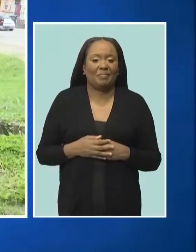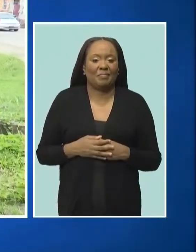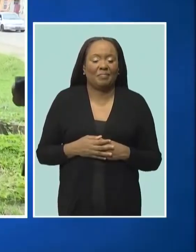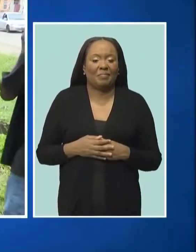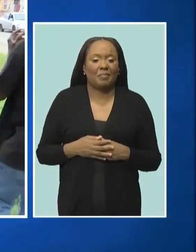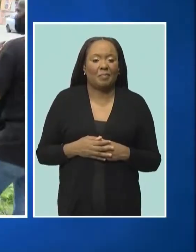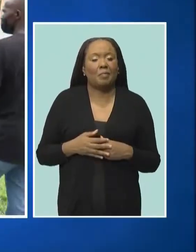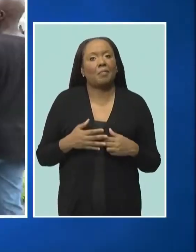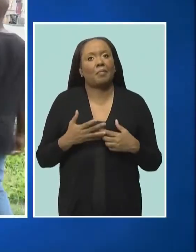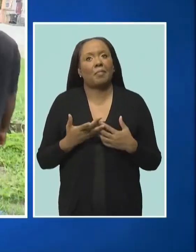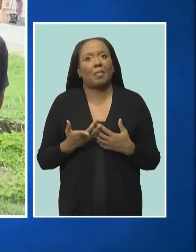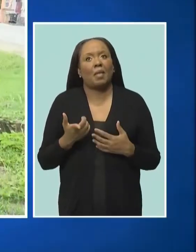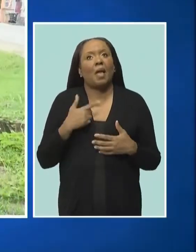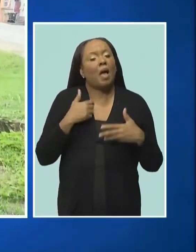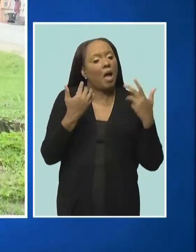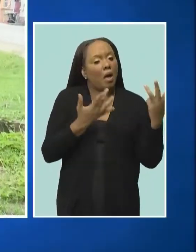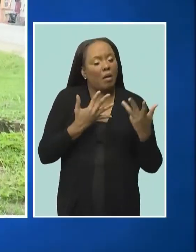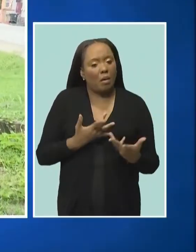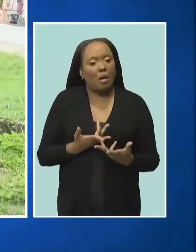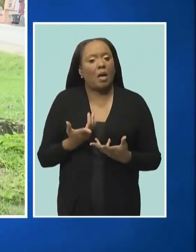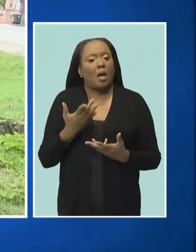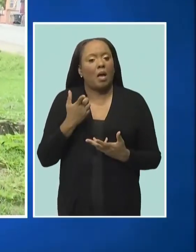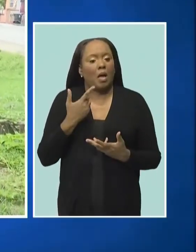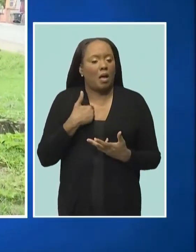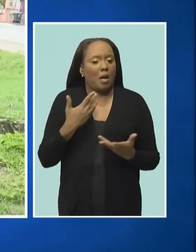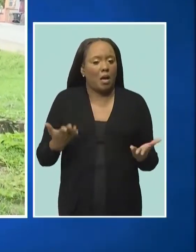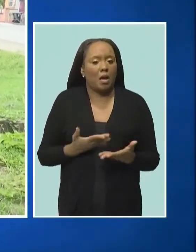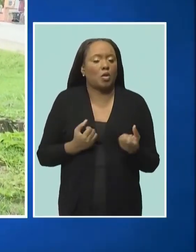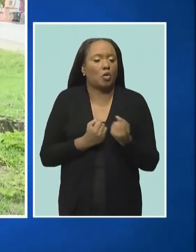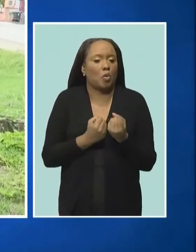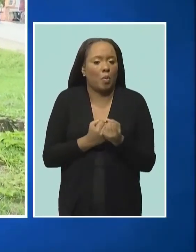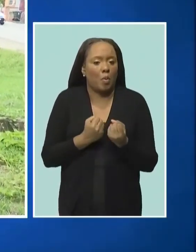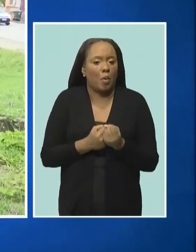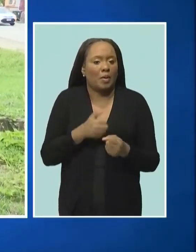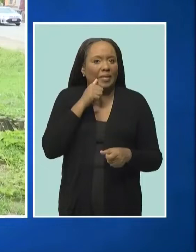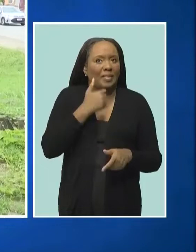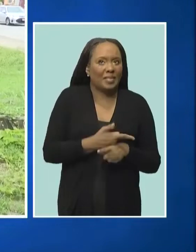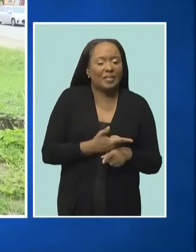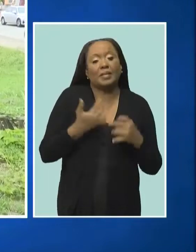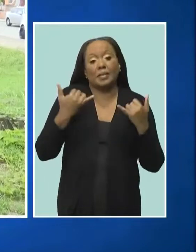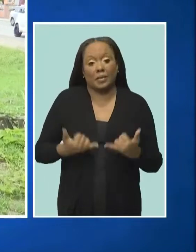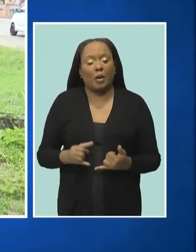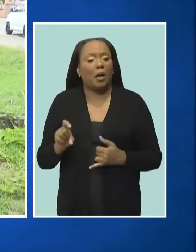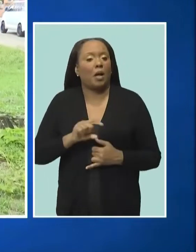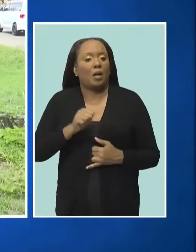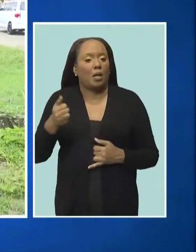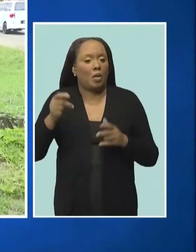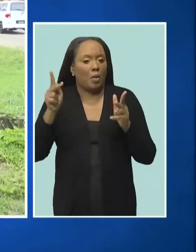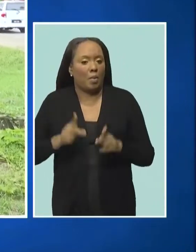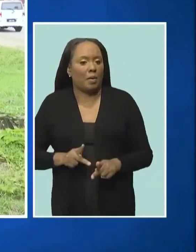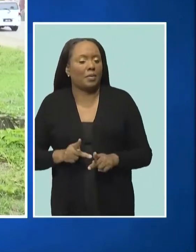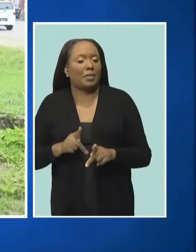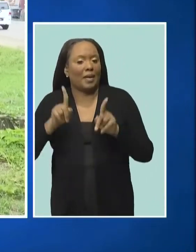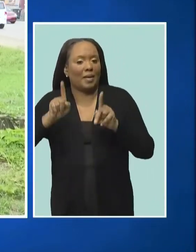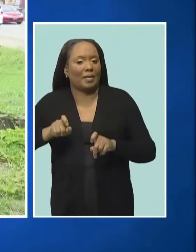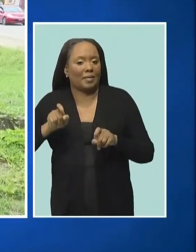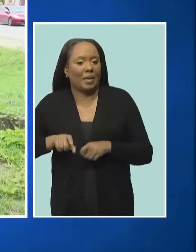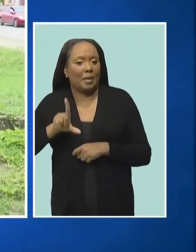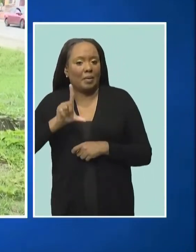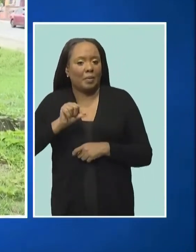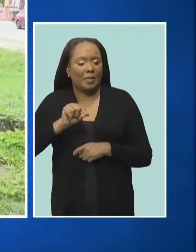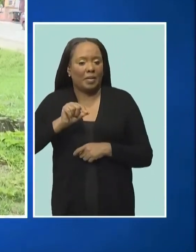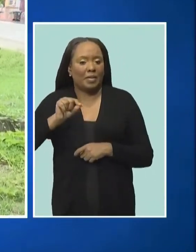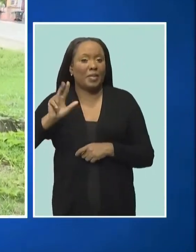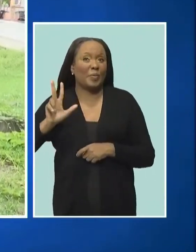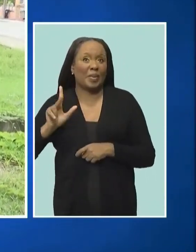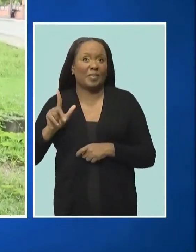to support Nehemiah Smith, her elder sister, and now she is doing exam 2023. And